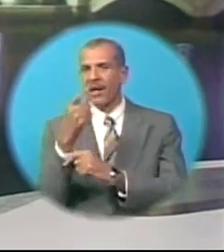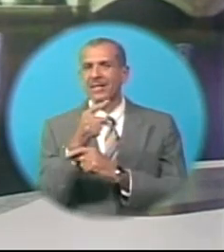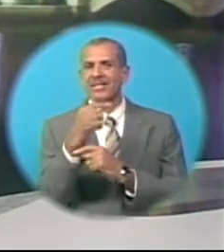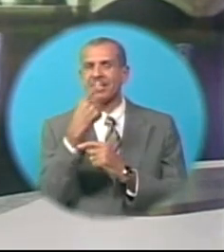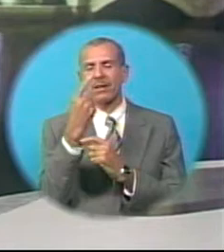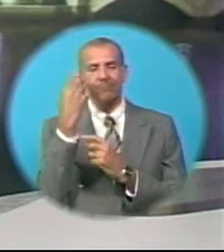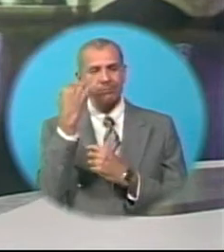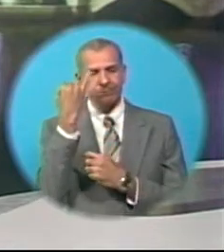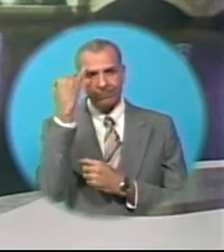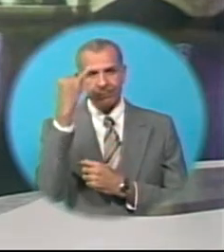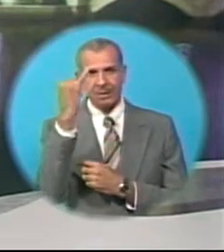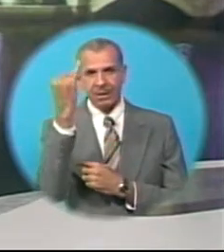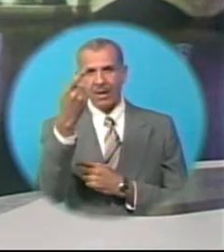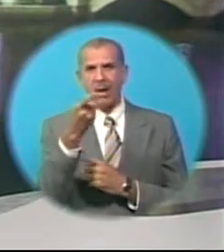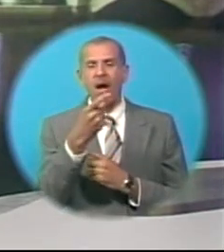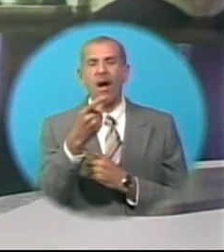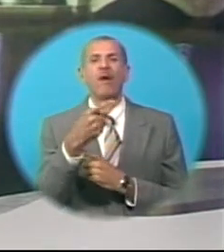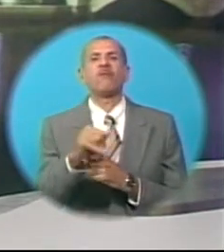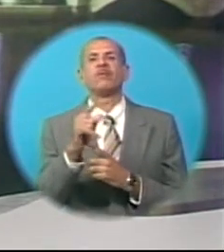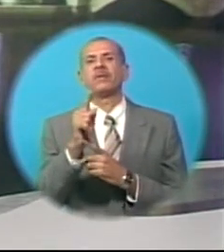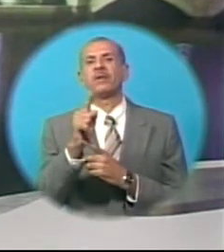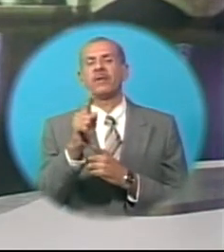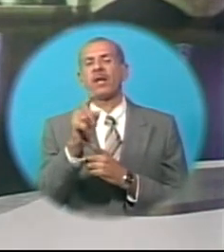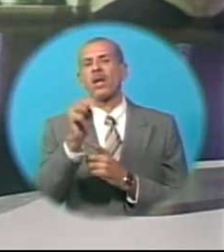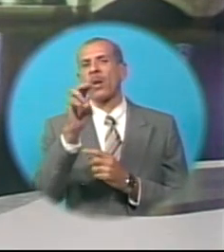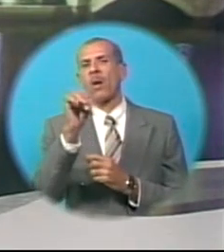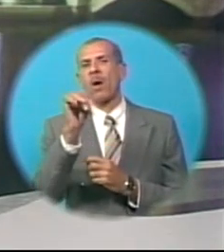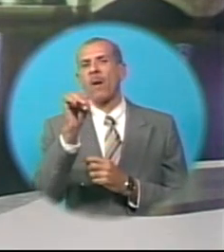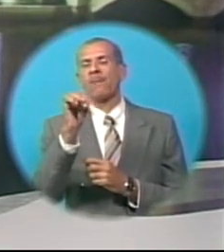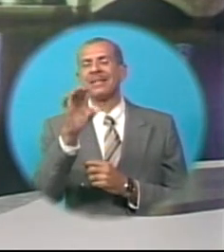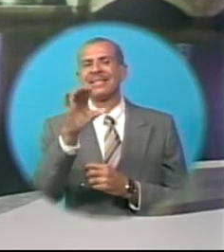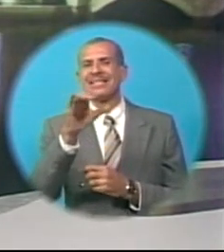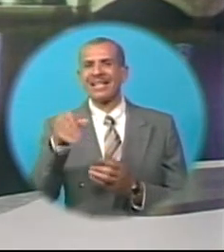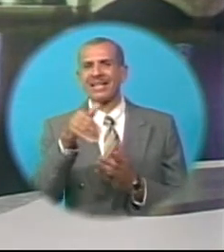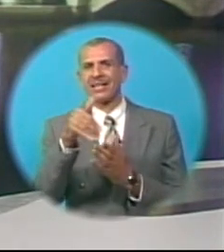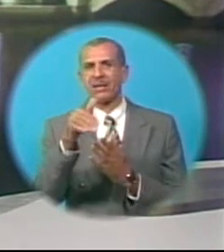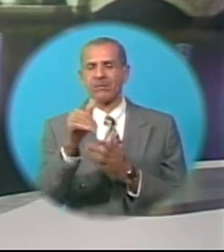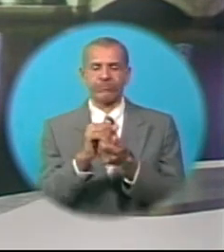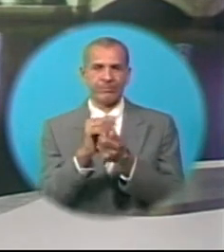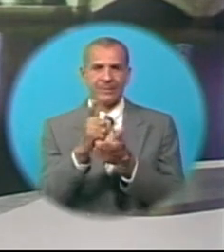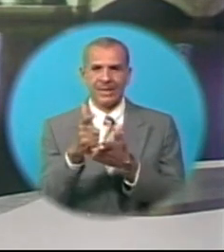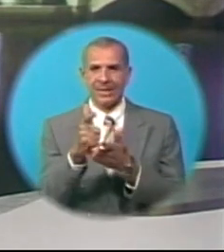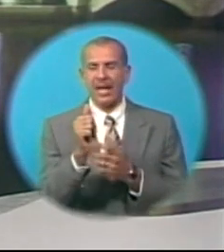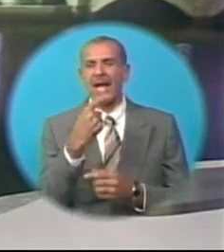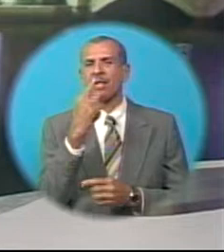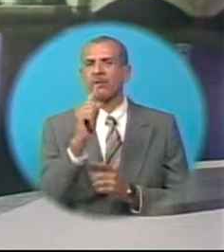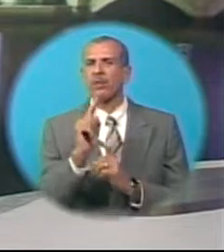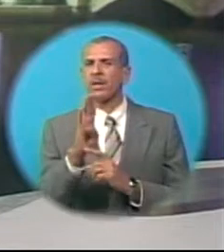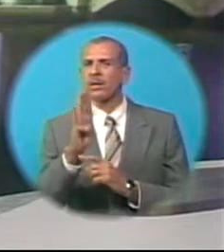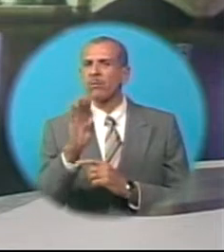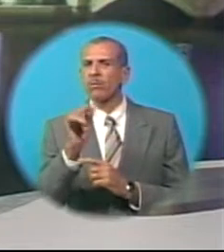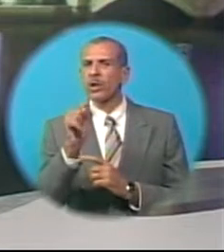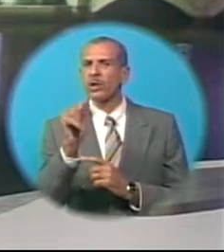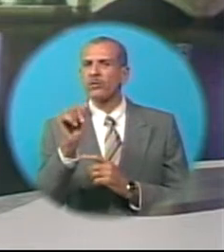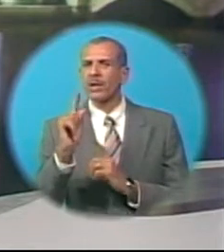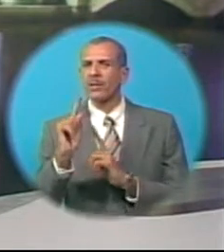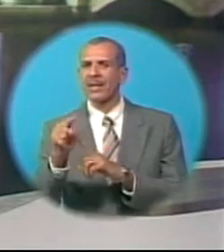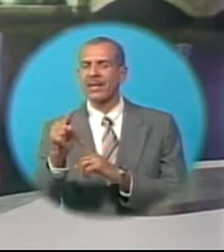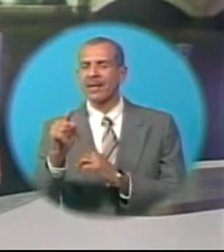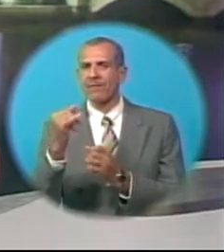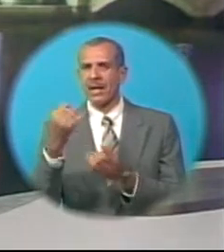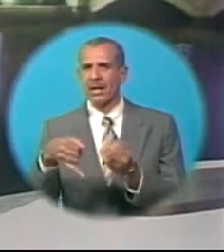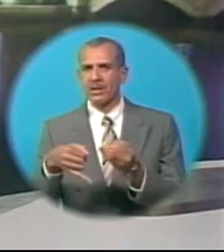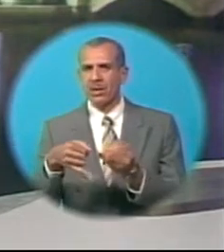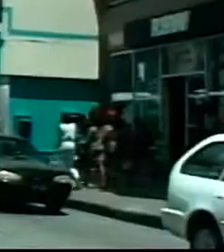Norman Centre shopping complex on Broad Street, and they were speaking to the press as the commemorative Broken Trident went to its final stop in St. Michael.